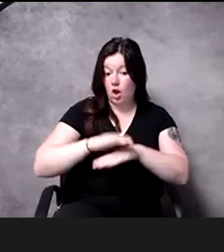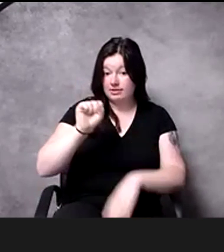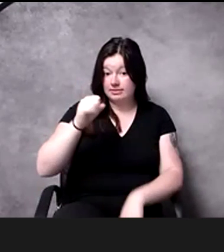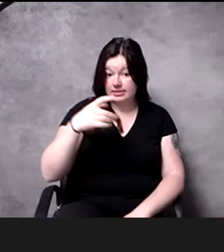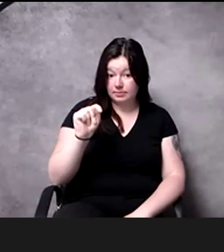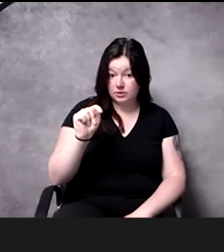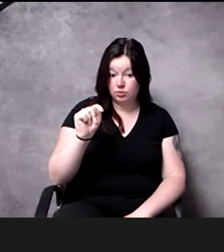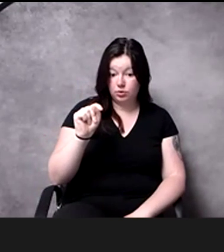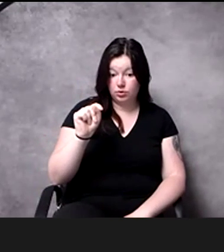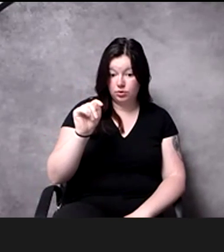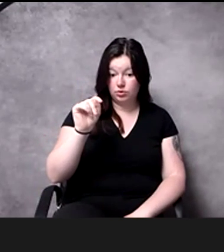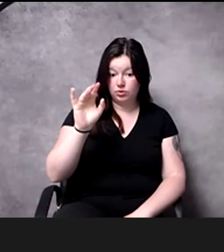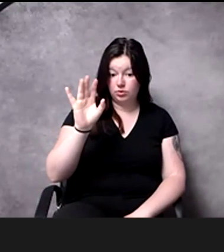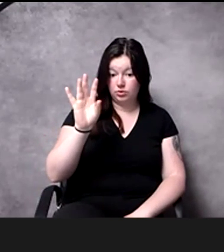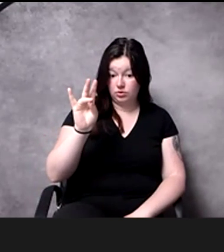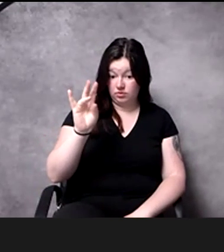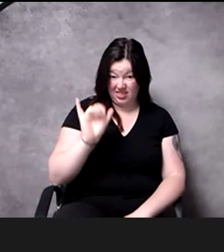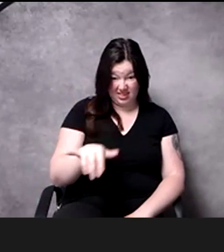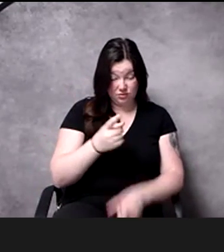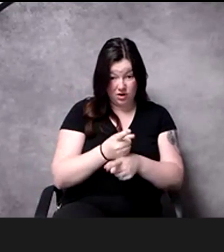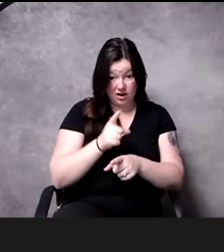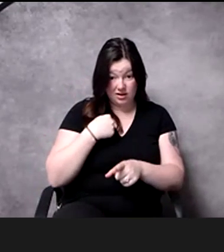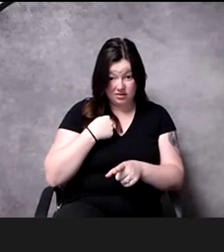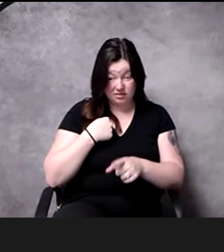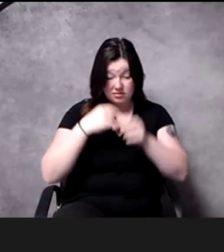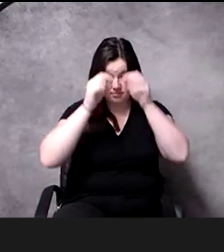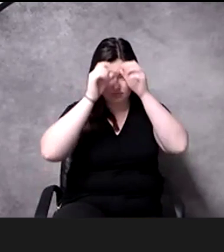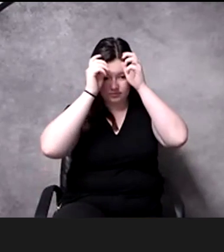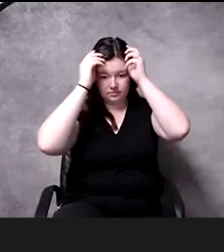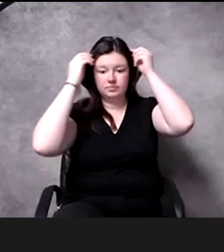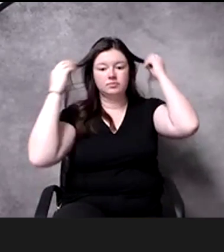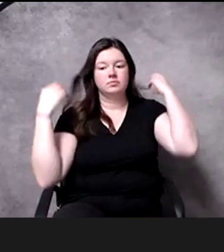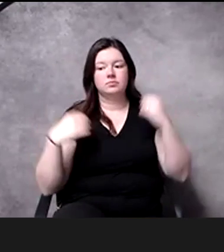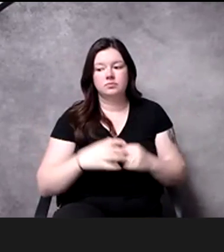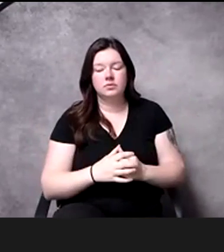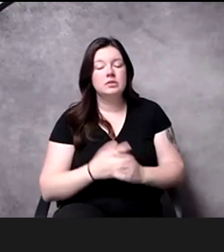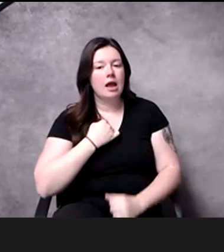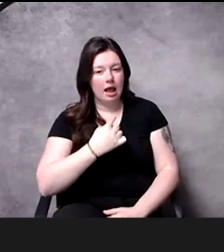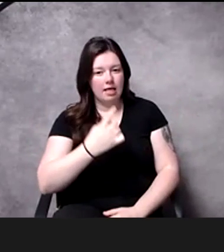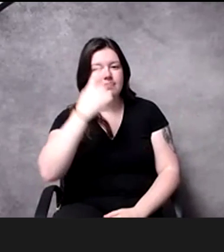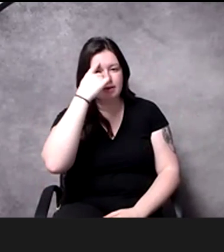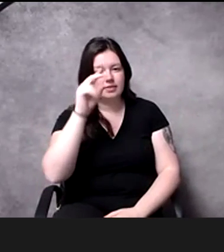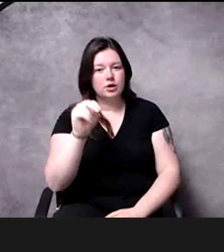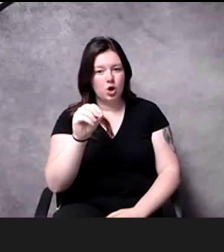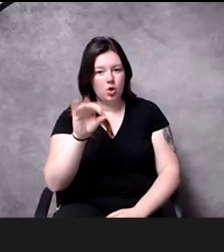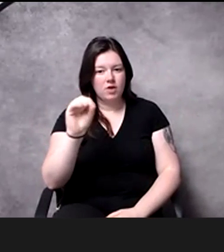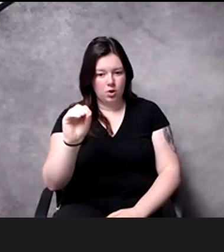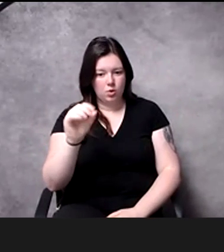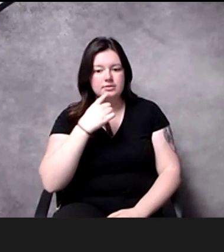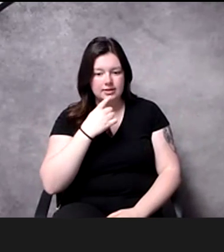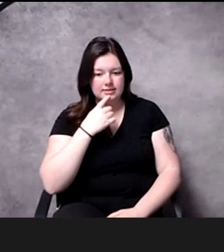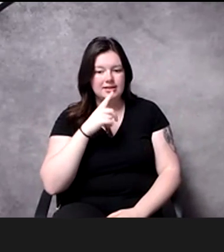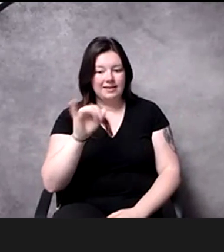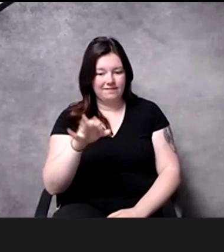7th by 7th September. Is that what it is? I believe the NOFO says if it's age related, it is